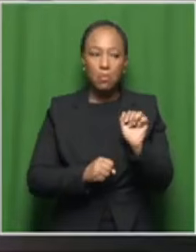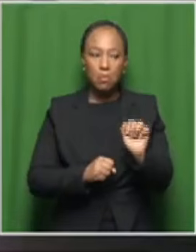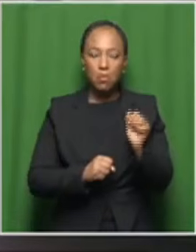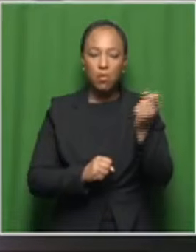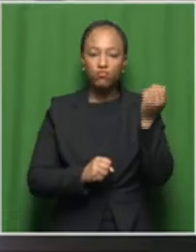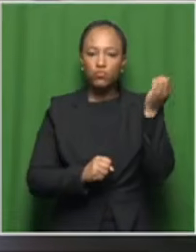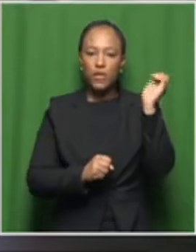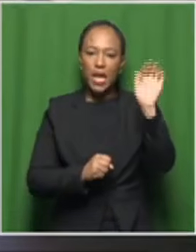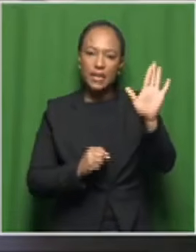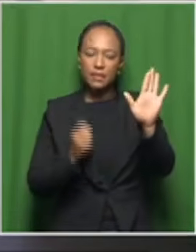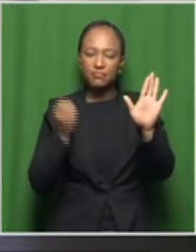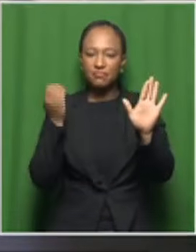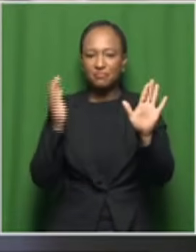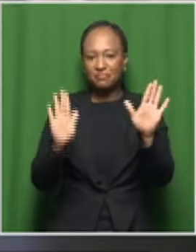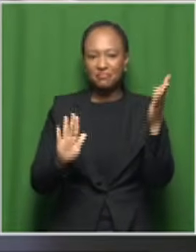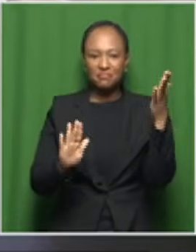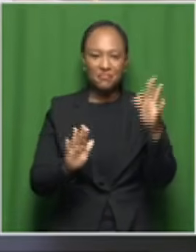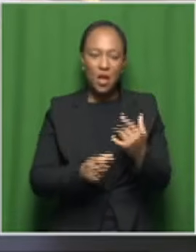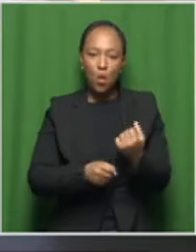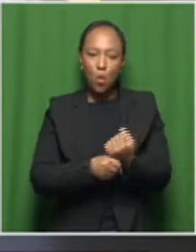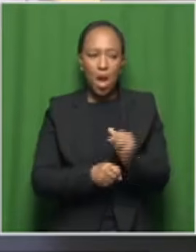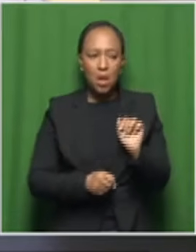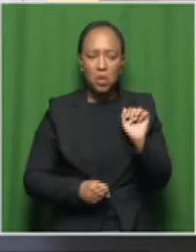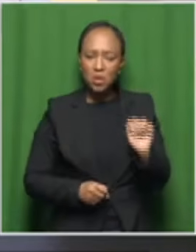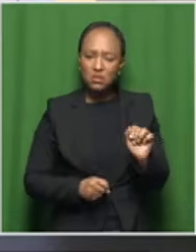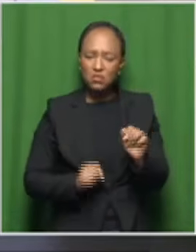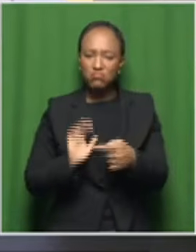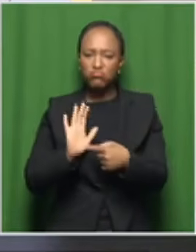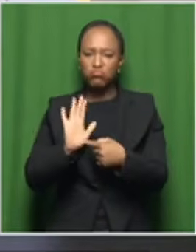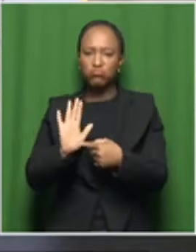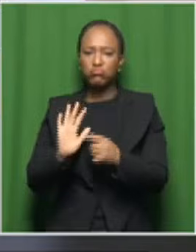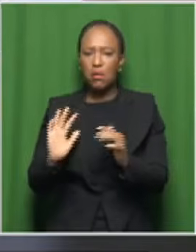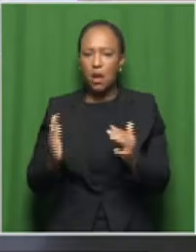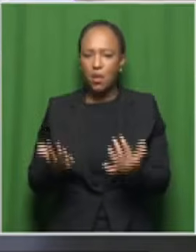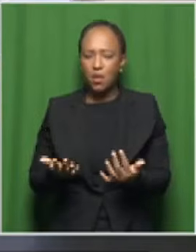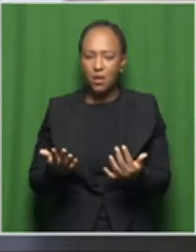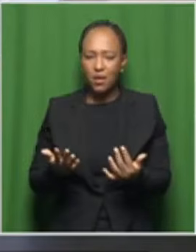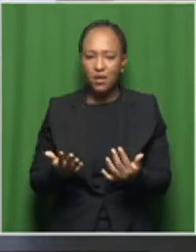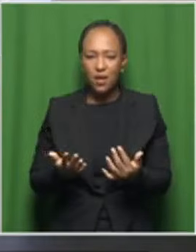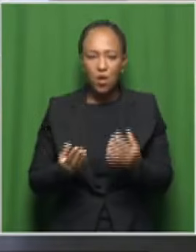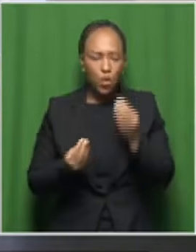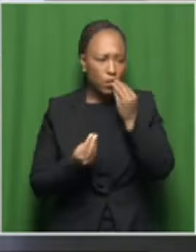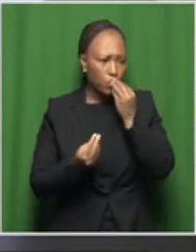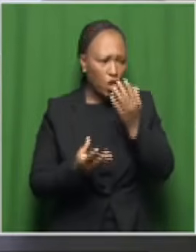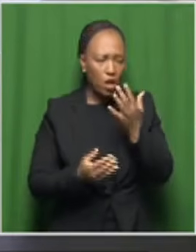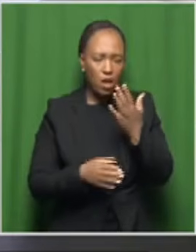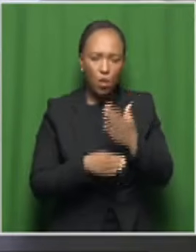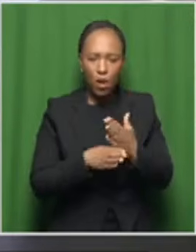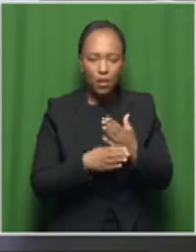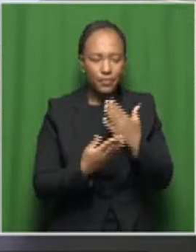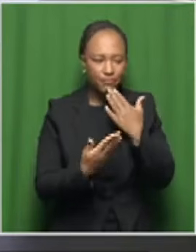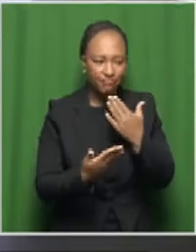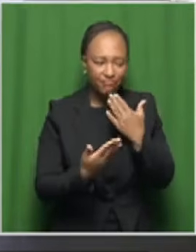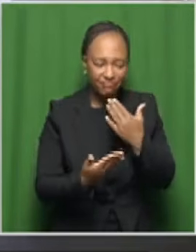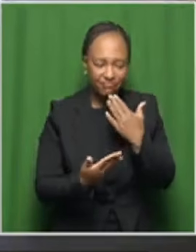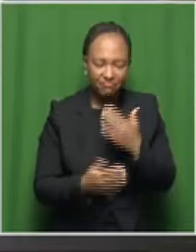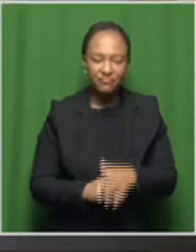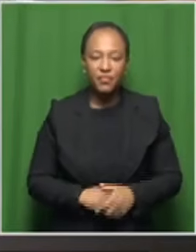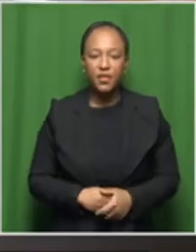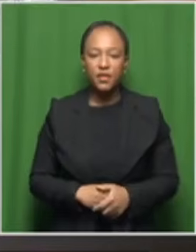do people actually see these works? I mean, they're brilliant. Look, yeah. Thank you very much. Well, currently I am looking